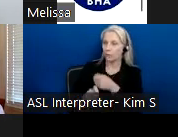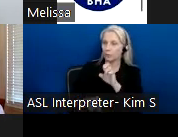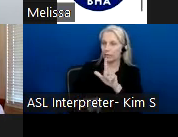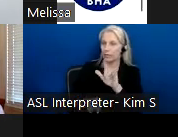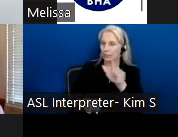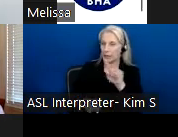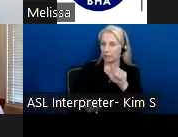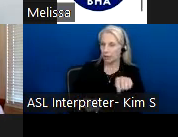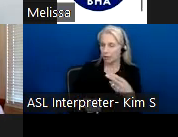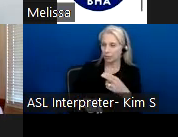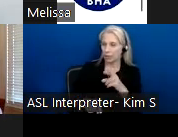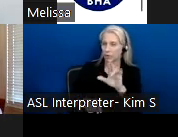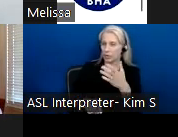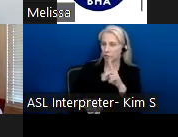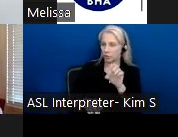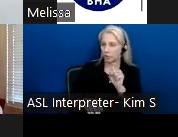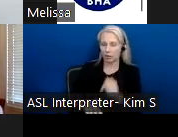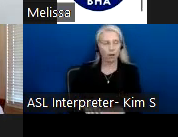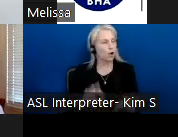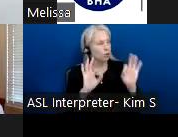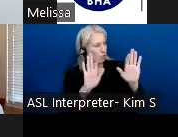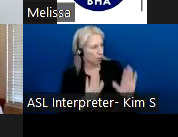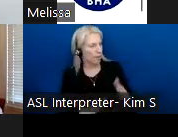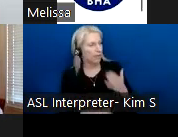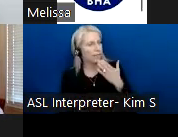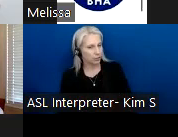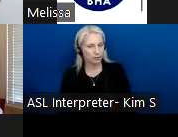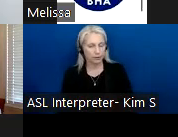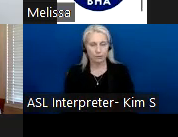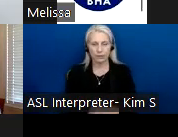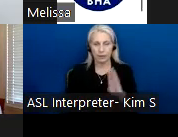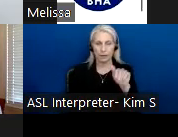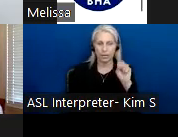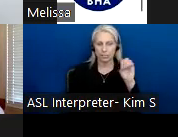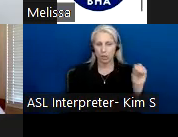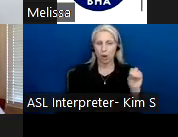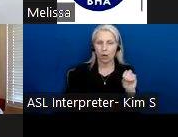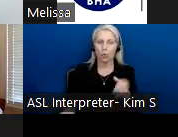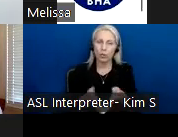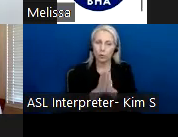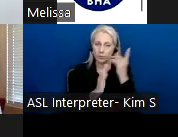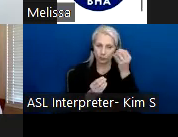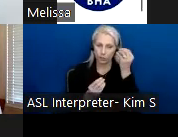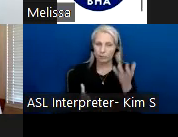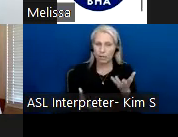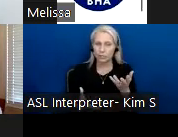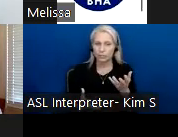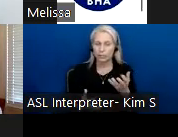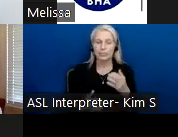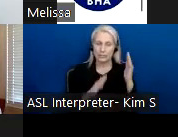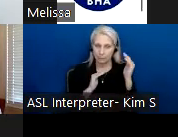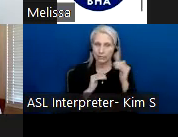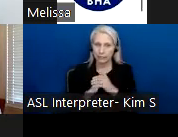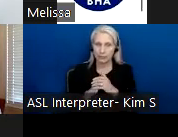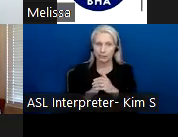Richards. Great, thank you. So the BASO request for information is expected to